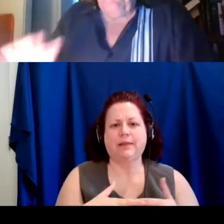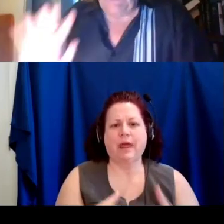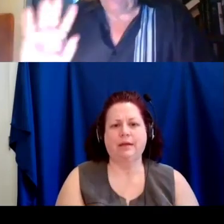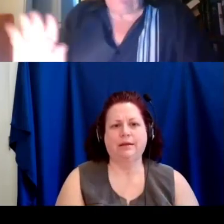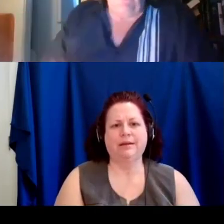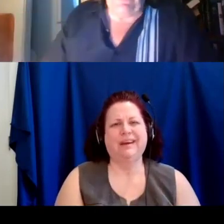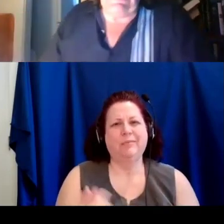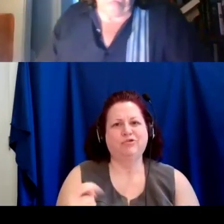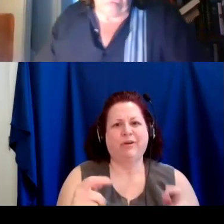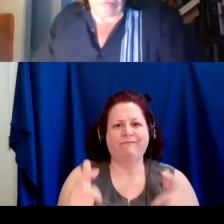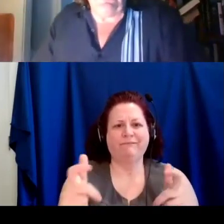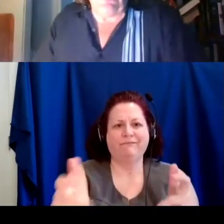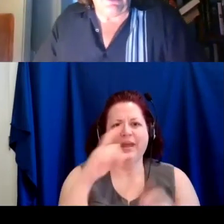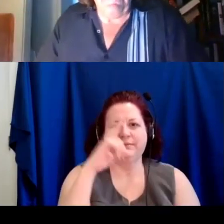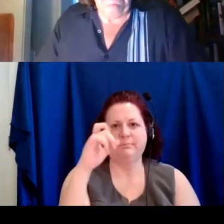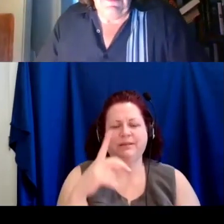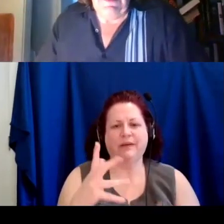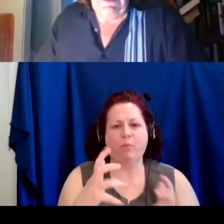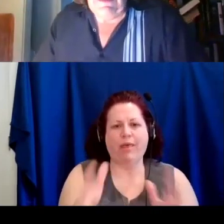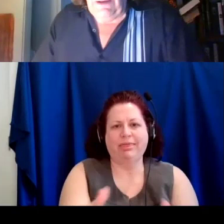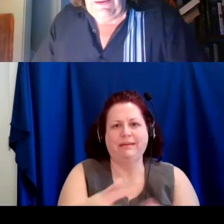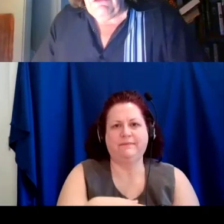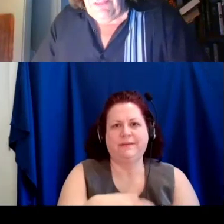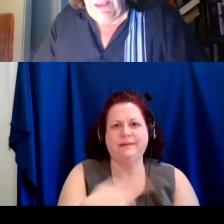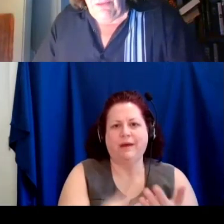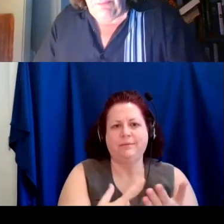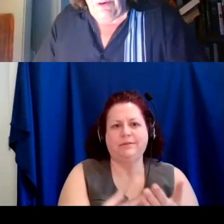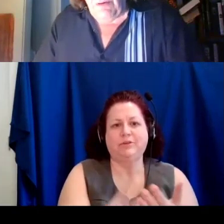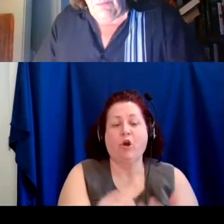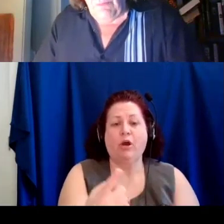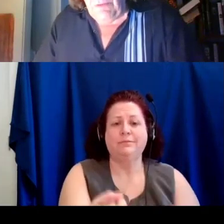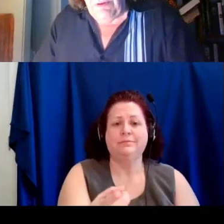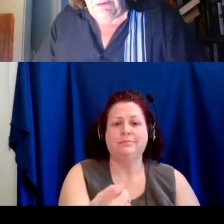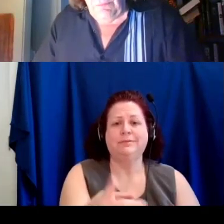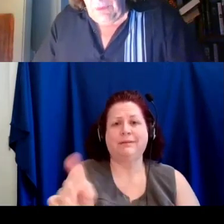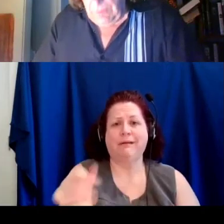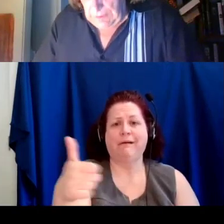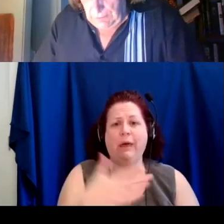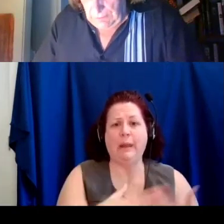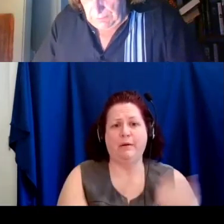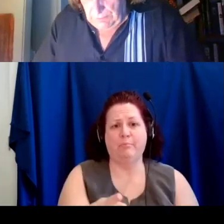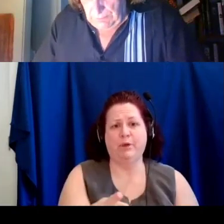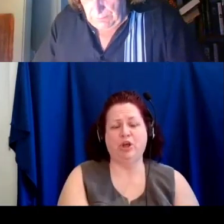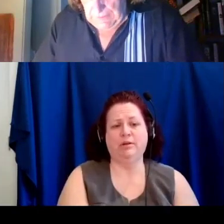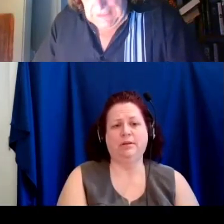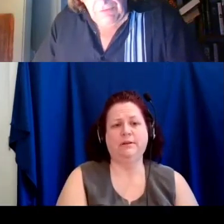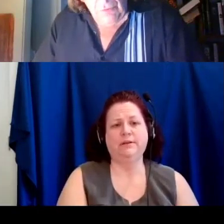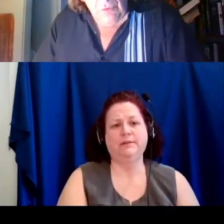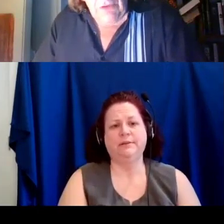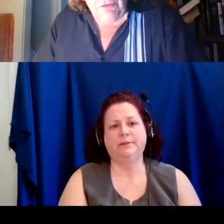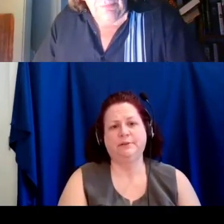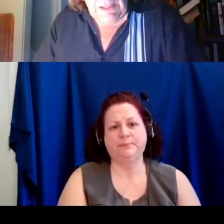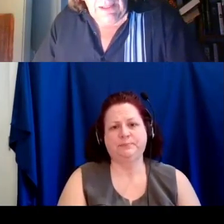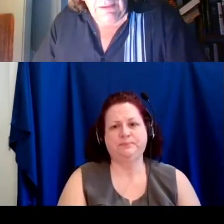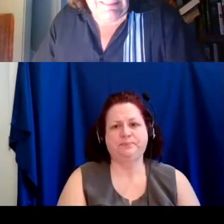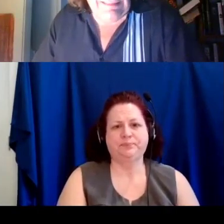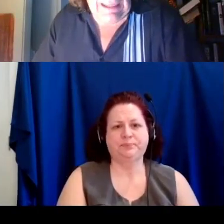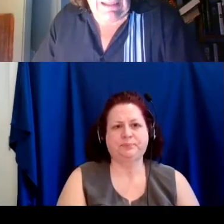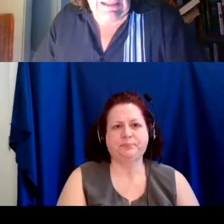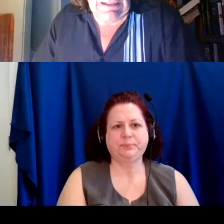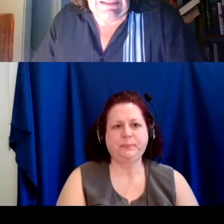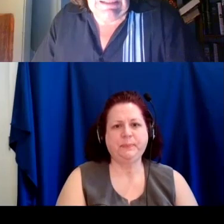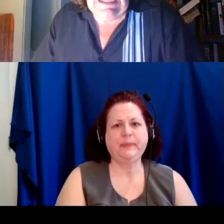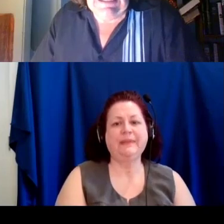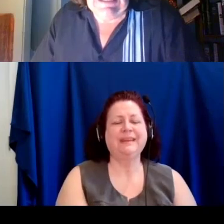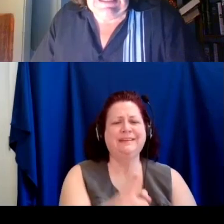trying to go fast because I want to leave room to talk. Now, here's the other part where the individual crisis plan, this is